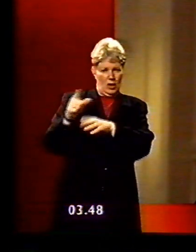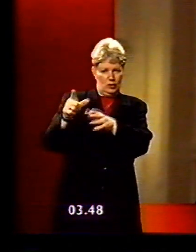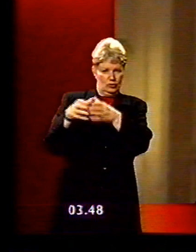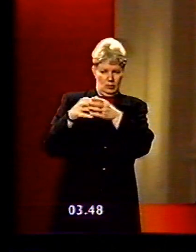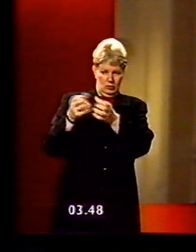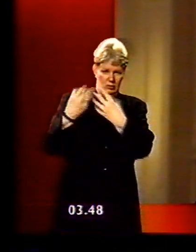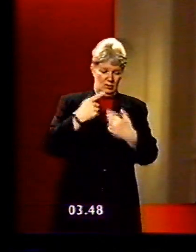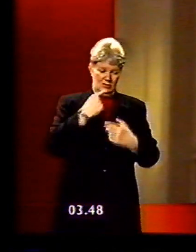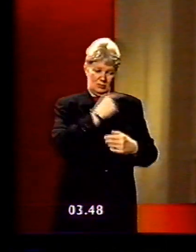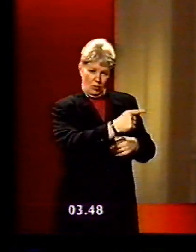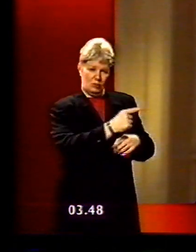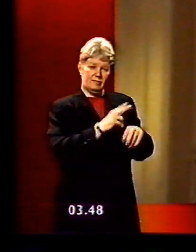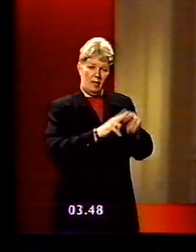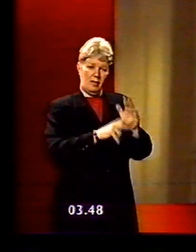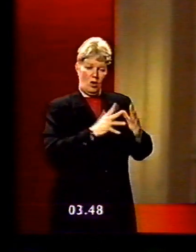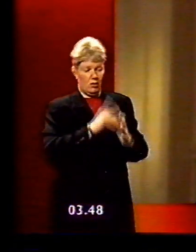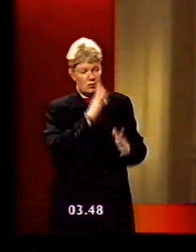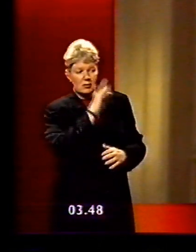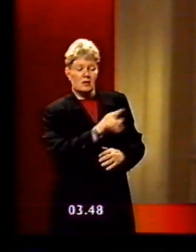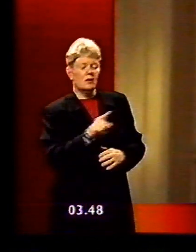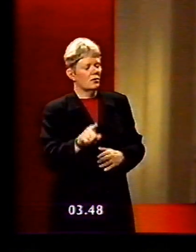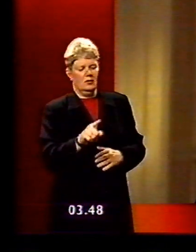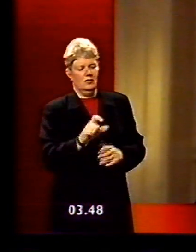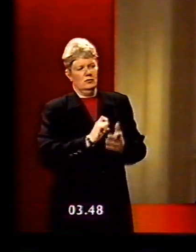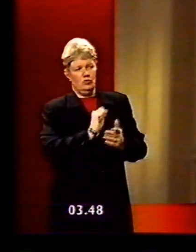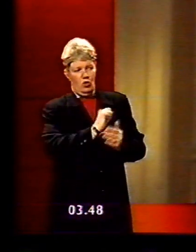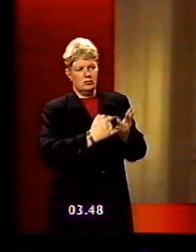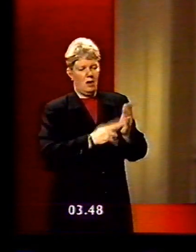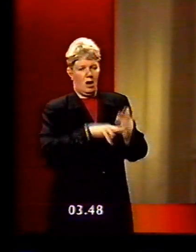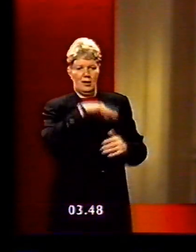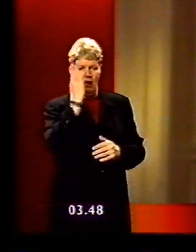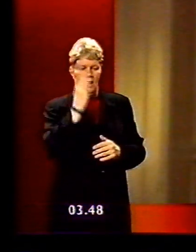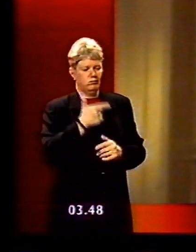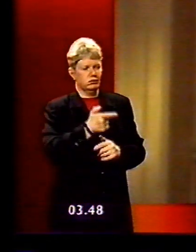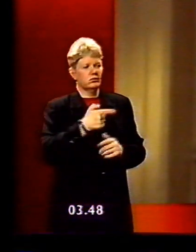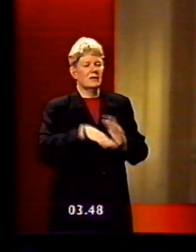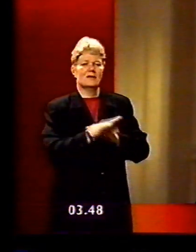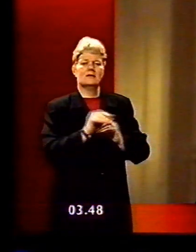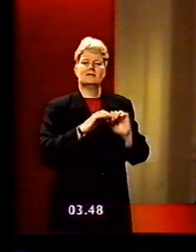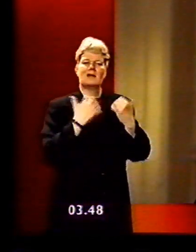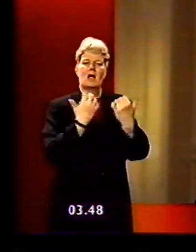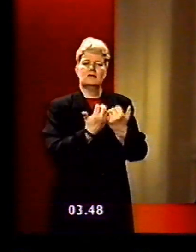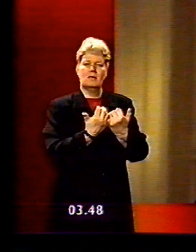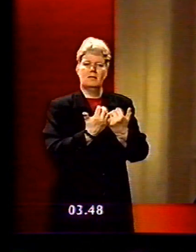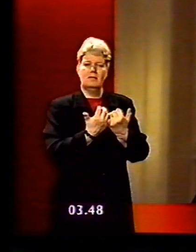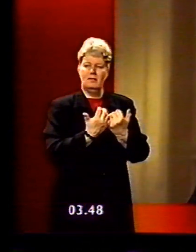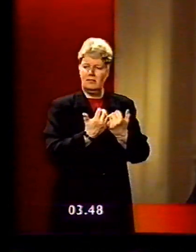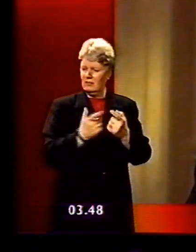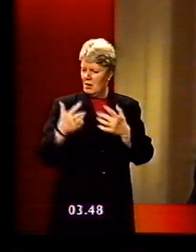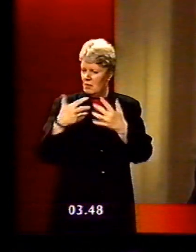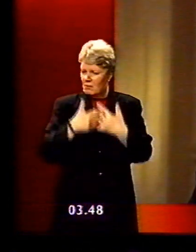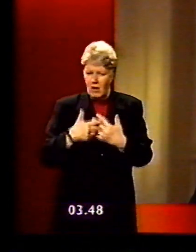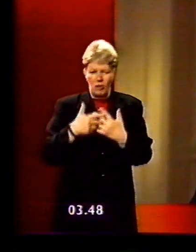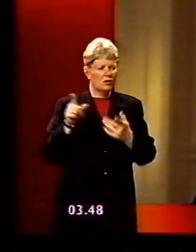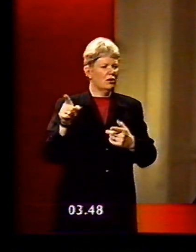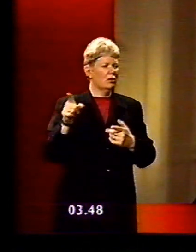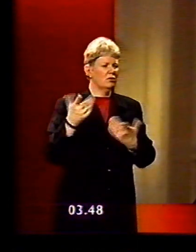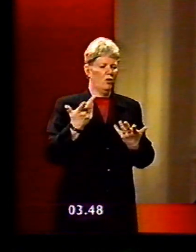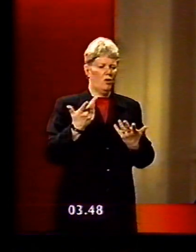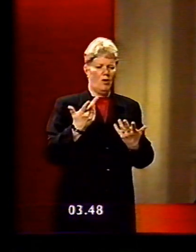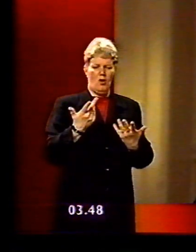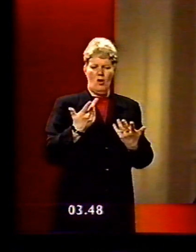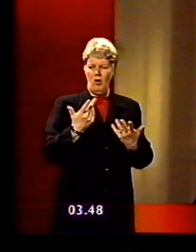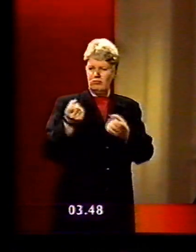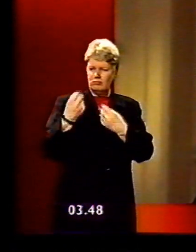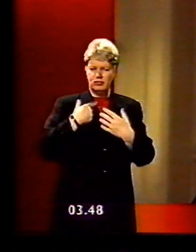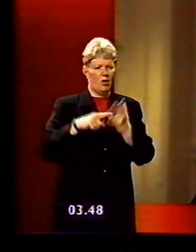Ed Horman that Charles had been killed in the stadium. It wasn't anyone from the Chilean officials. It wasn't the Americans